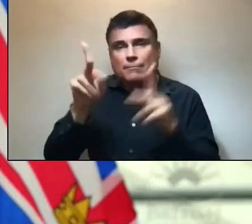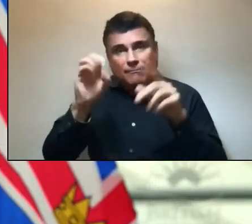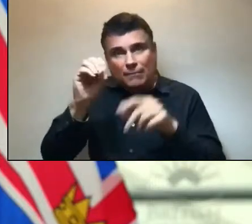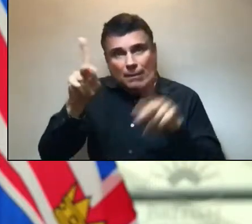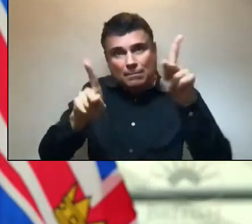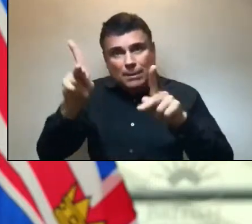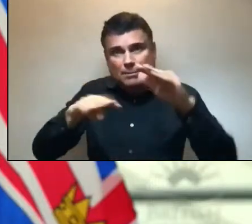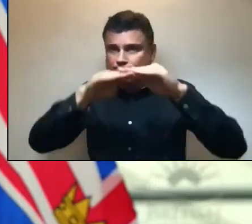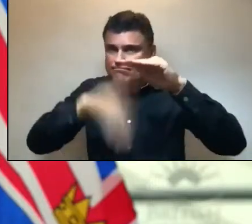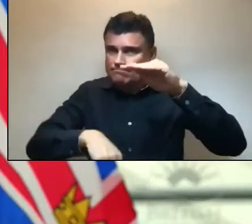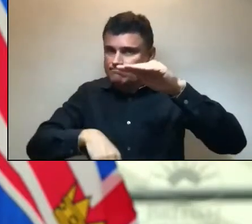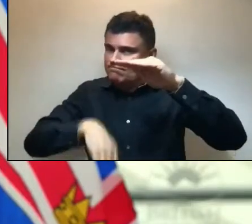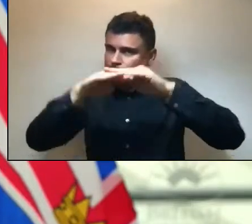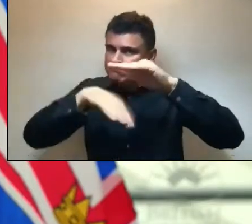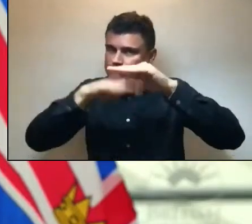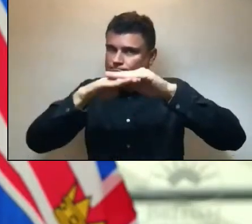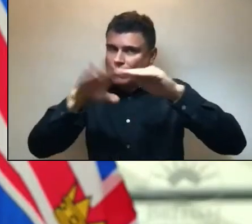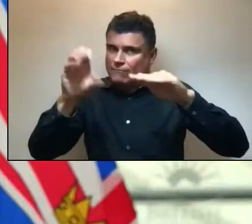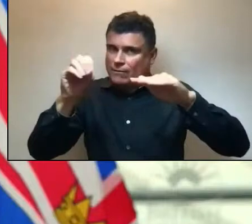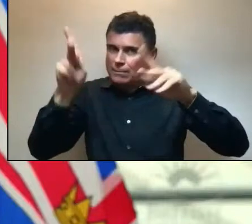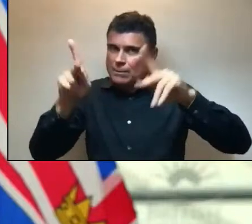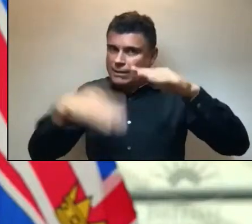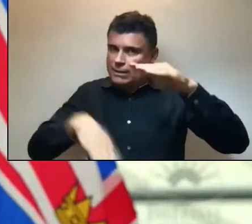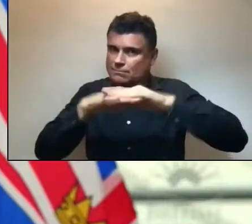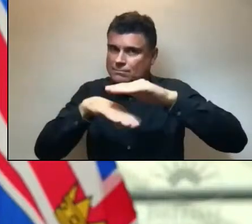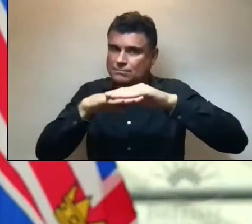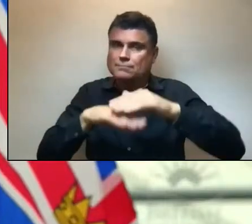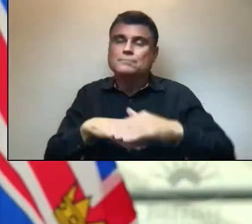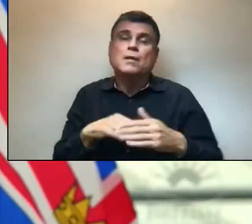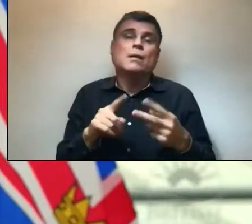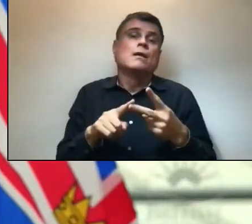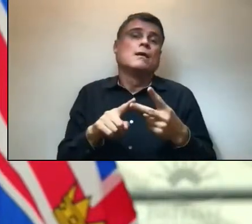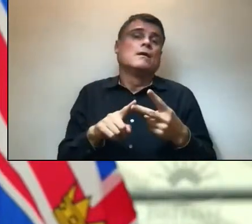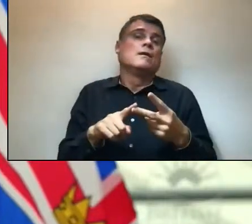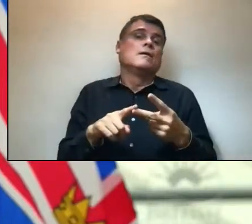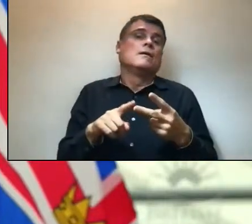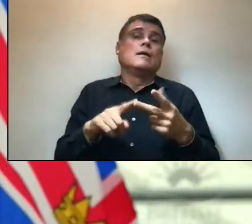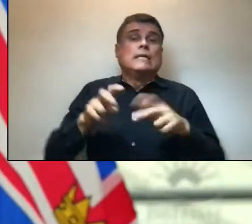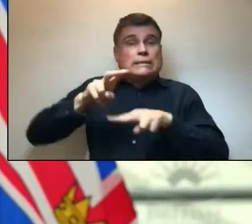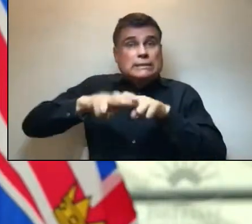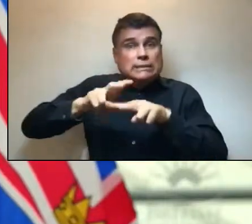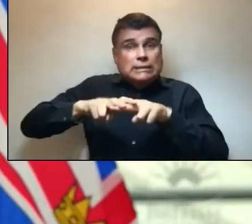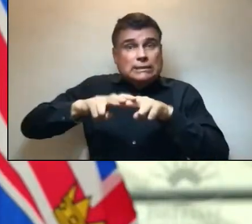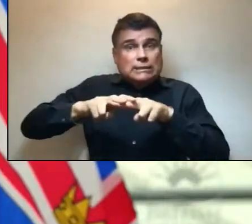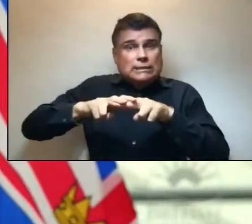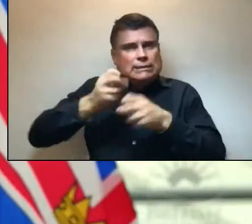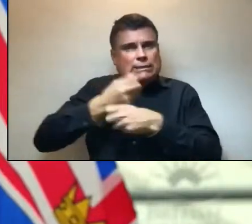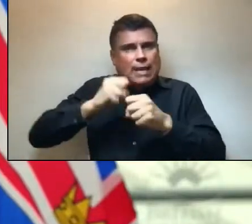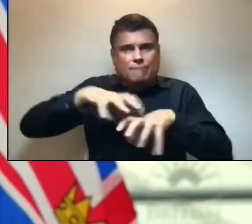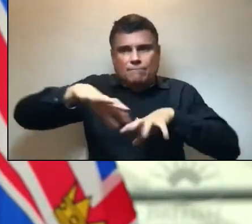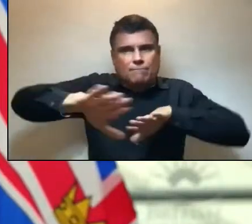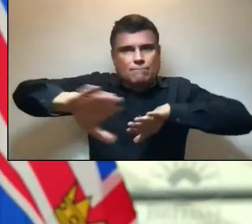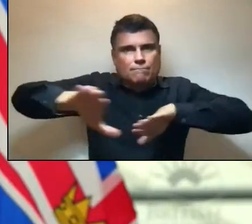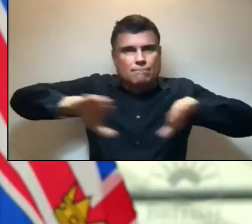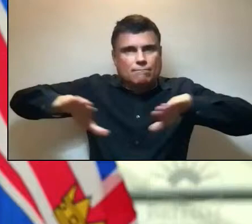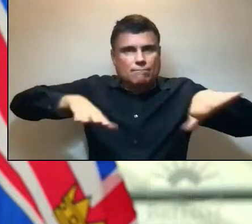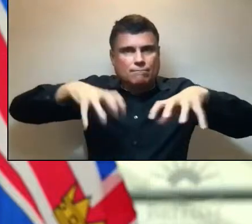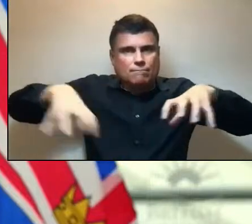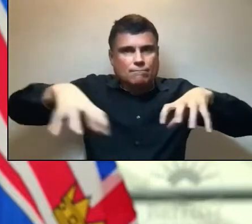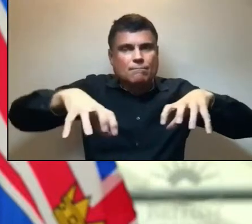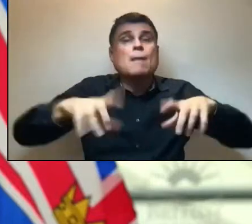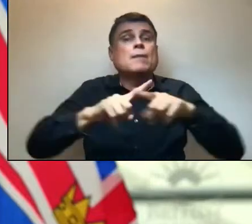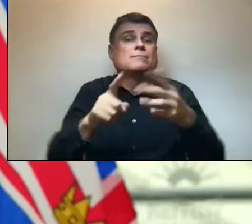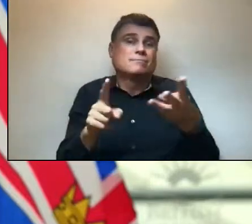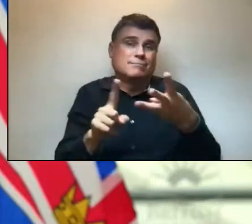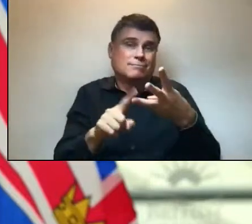card and the CD safety plans, so the plans in place to including mask mandate, including making sure we are checking